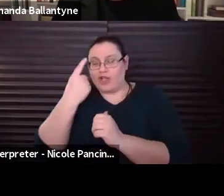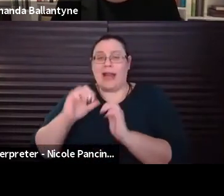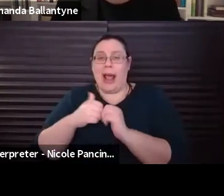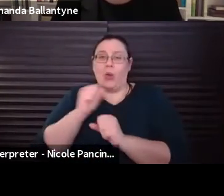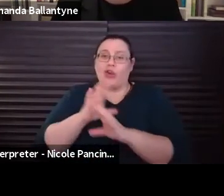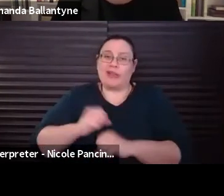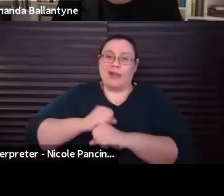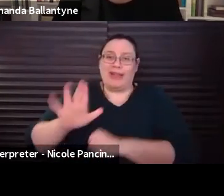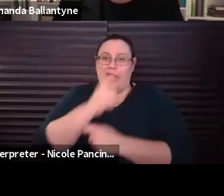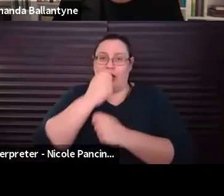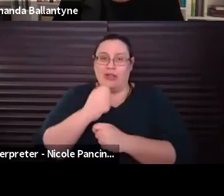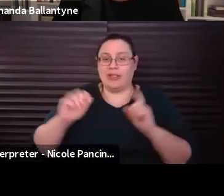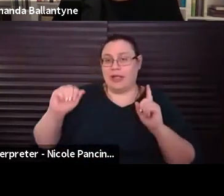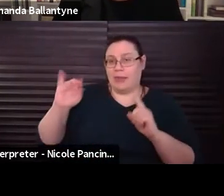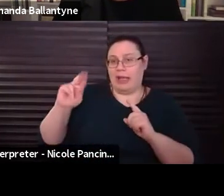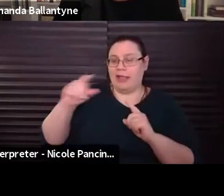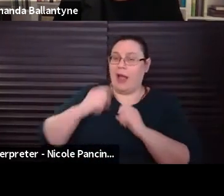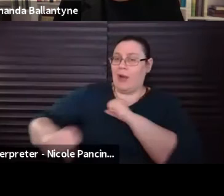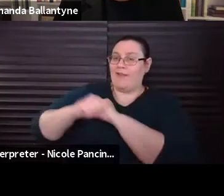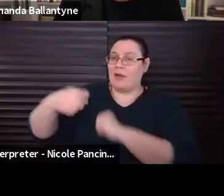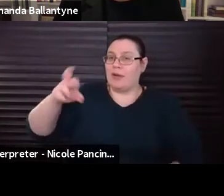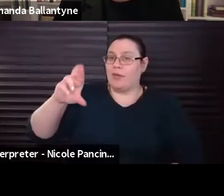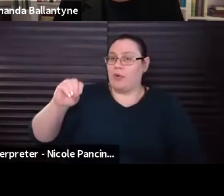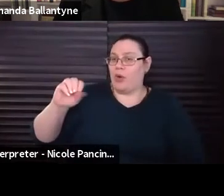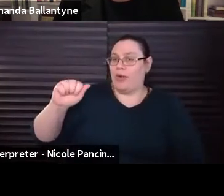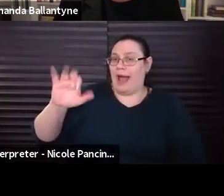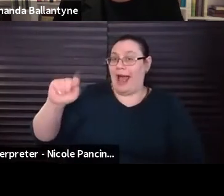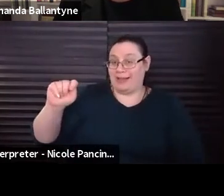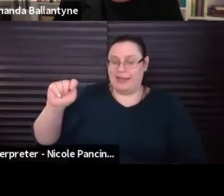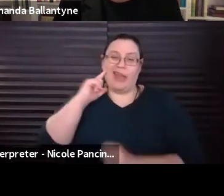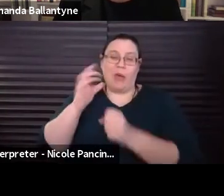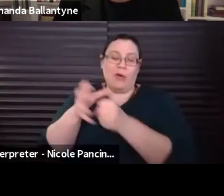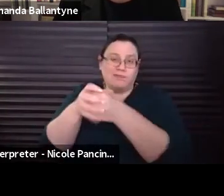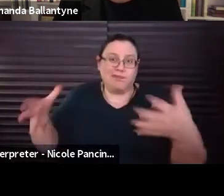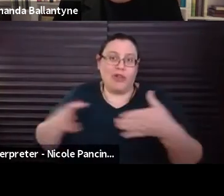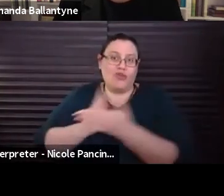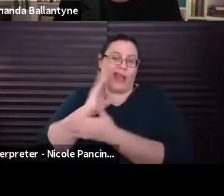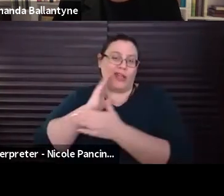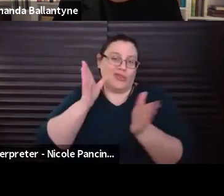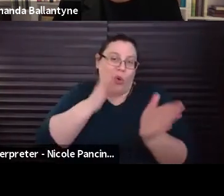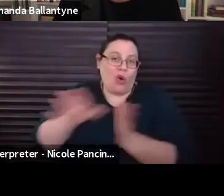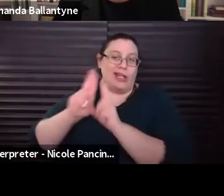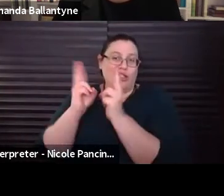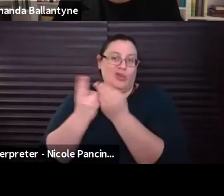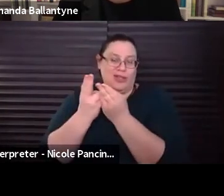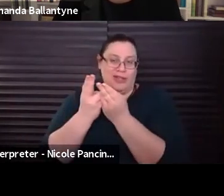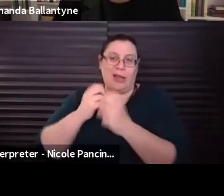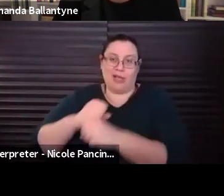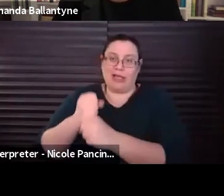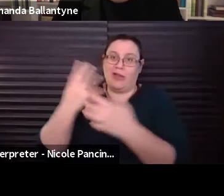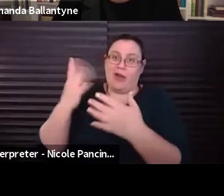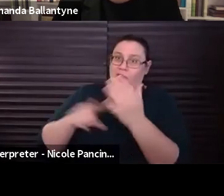And just to put in a plug for the PRO Act, which would dramatically expand the right to organize unions and protect a lot of what you're talking